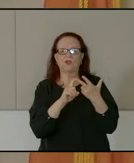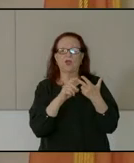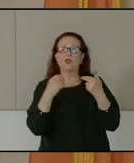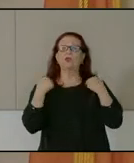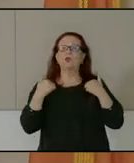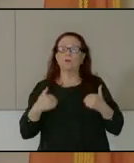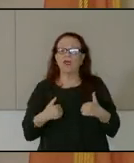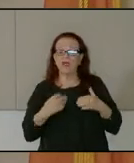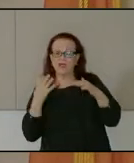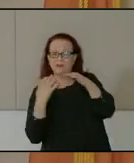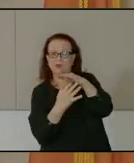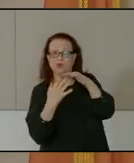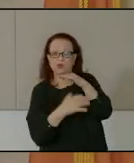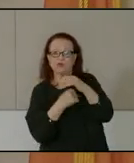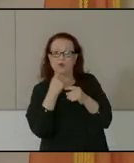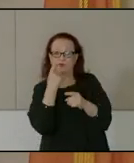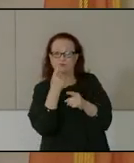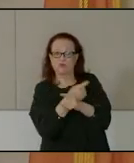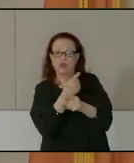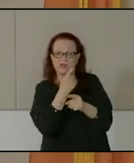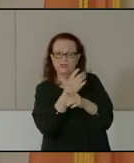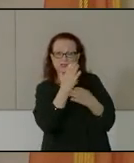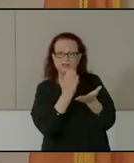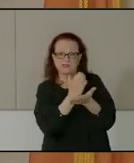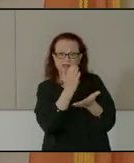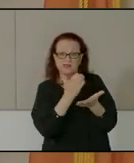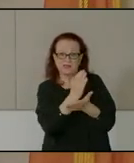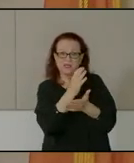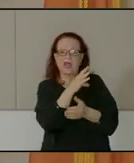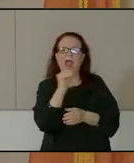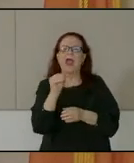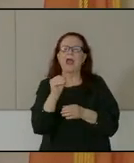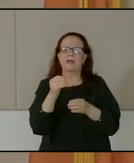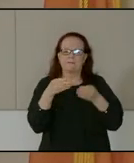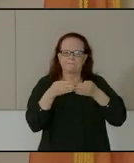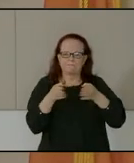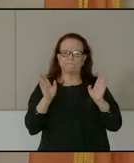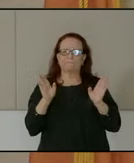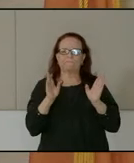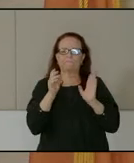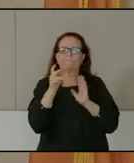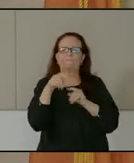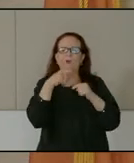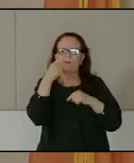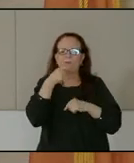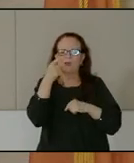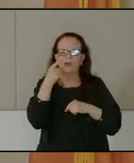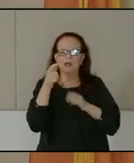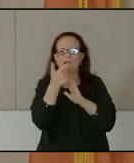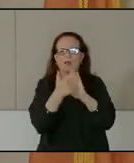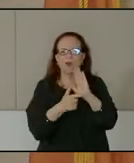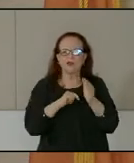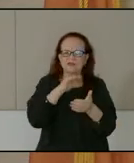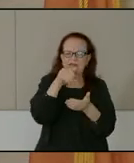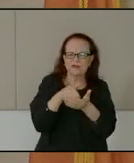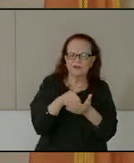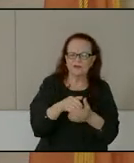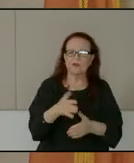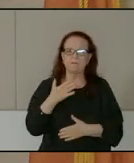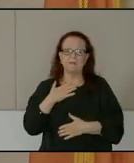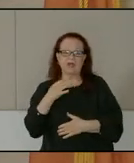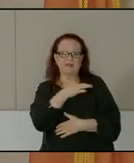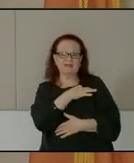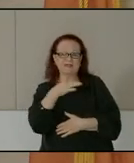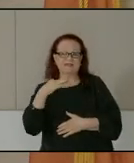Coalition for Humane Immigrant Rights, and the Public Law Center. Also like to thank my staff and Vice Chairman Doe's staff